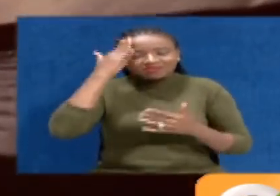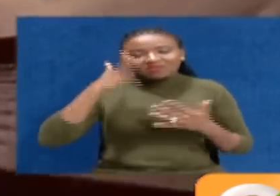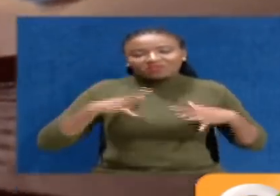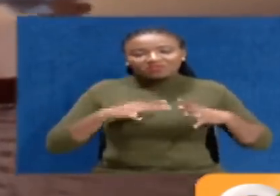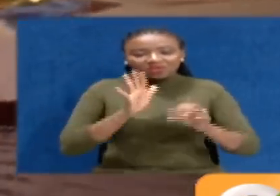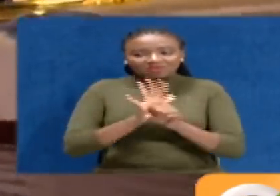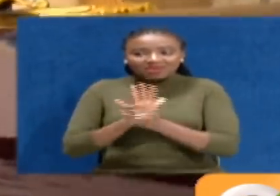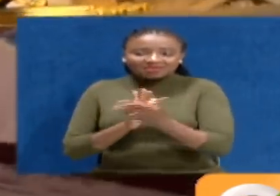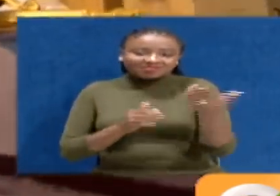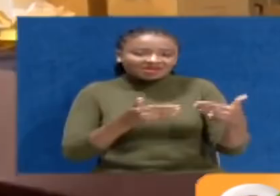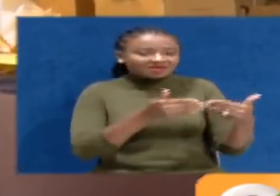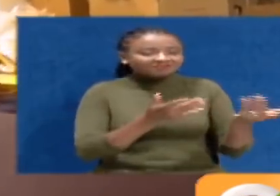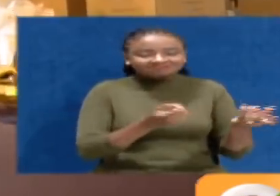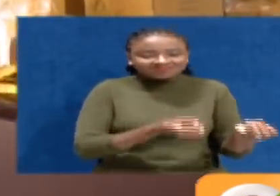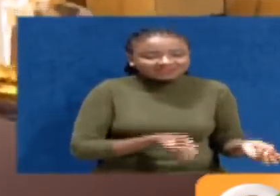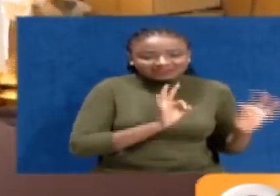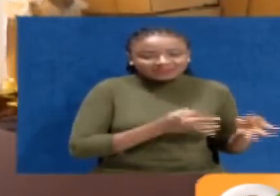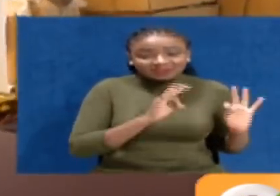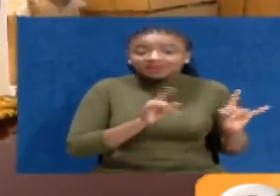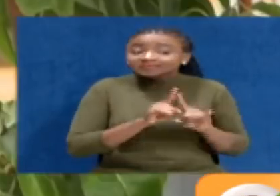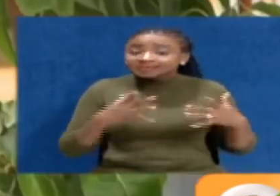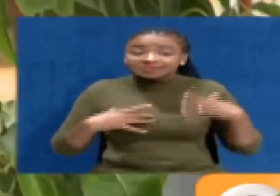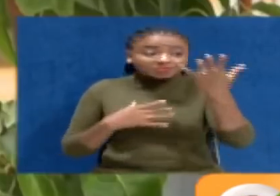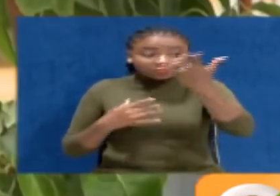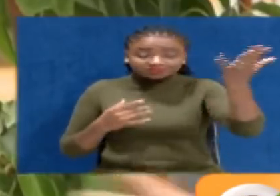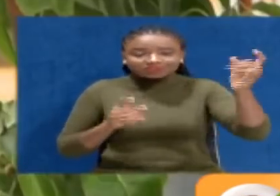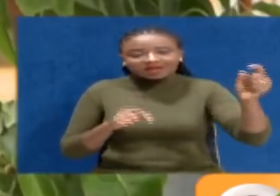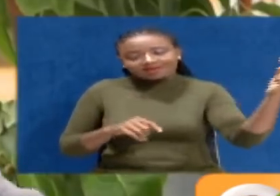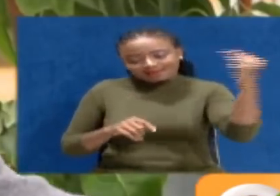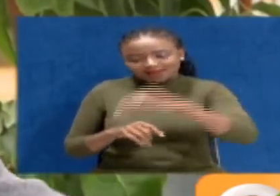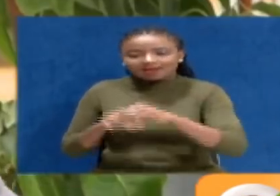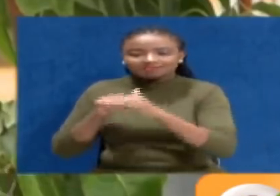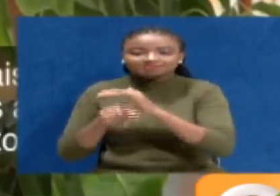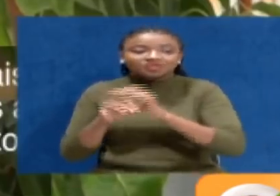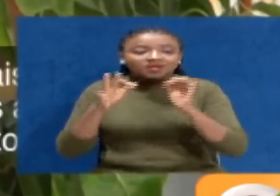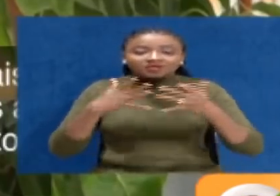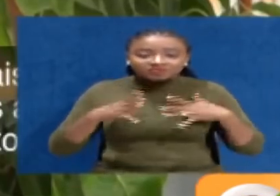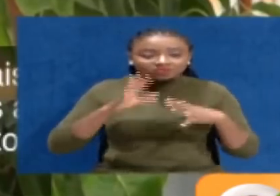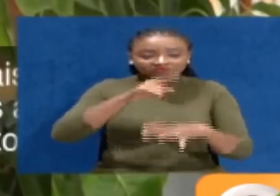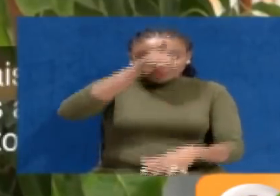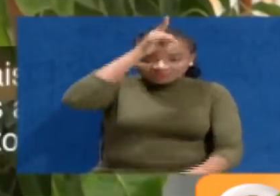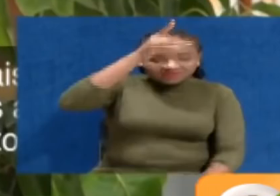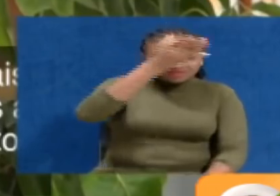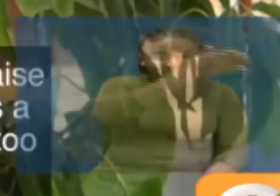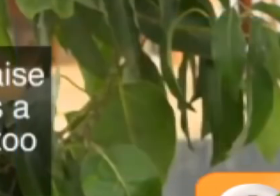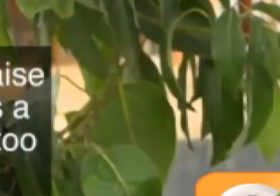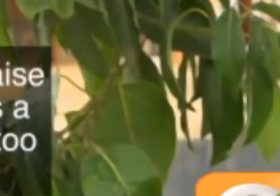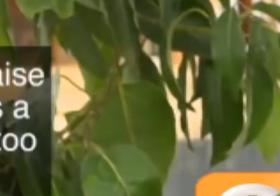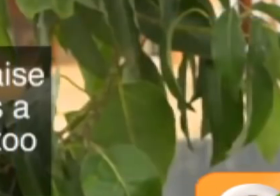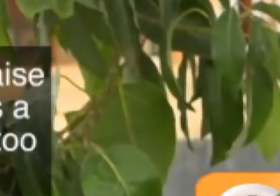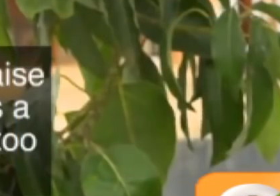is also accessible to other members of public outside the hospice. Kwa wale watu wanatoka vijijini kuja kutumia